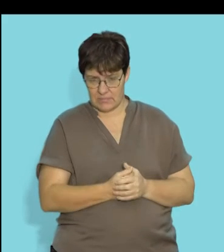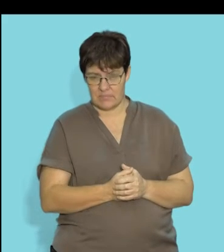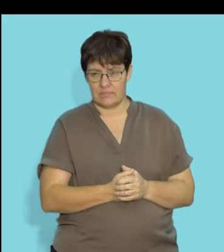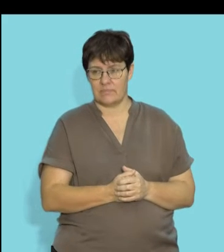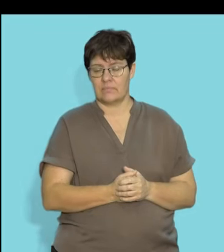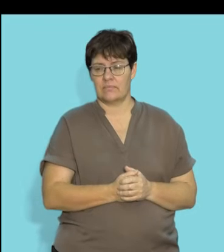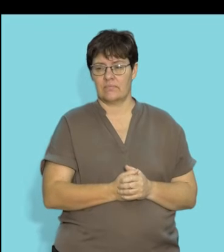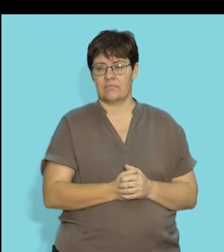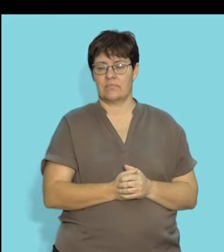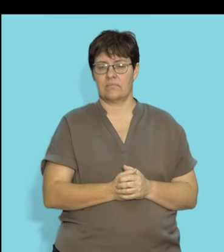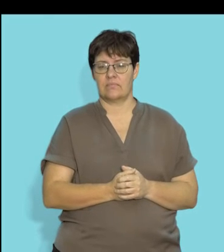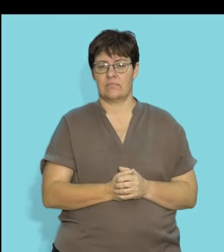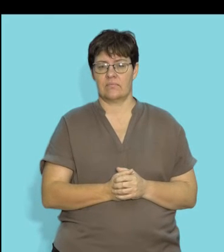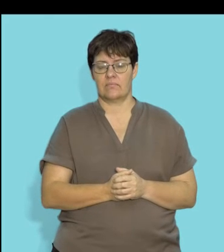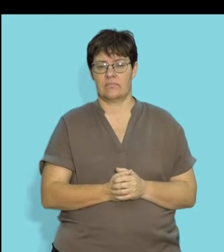we mean.